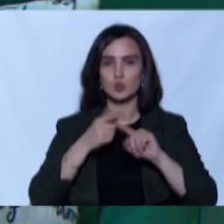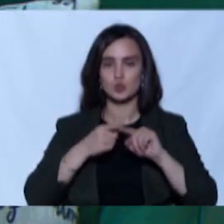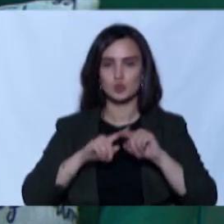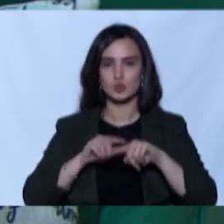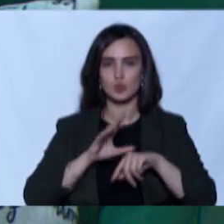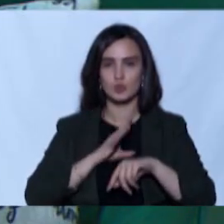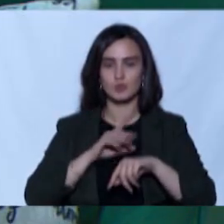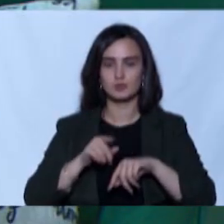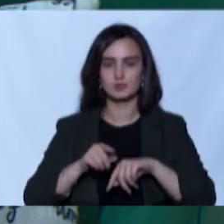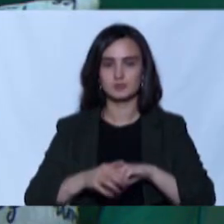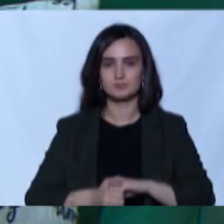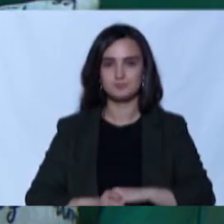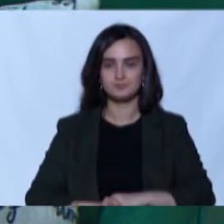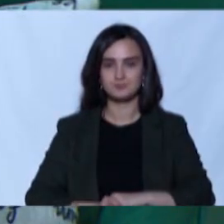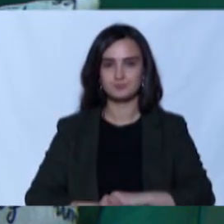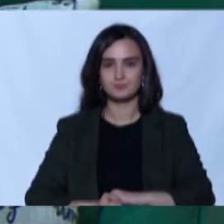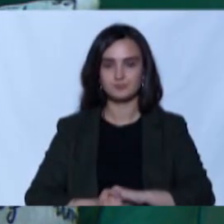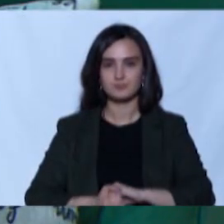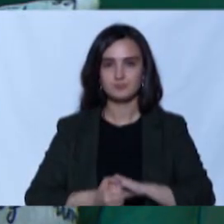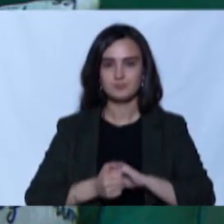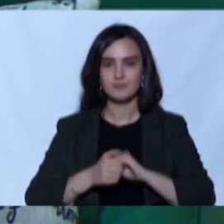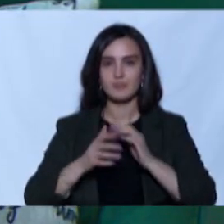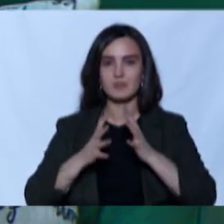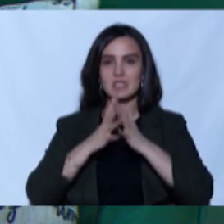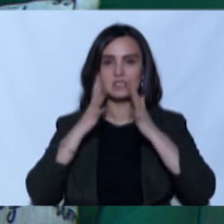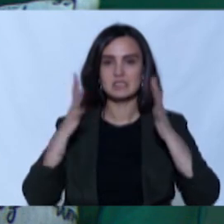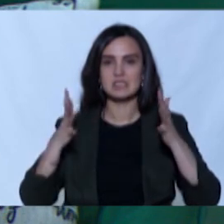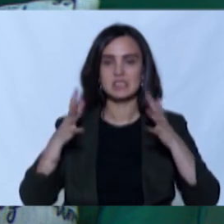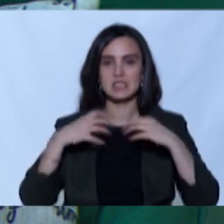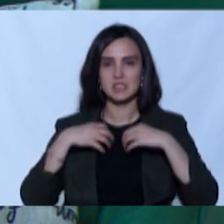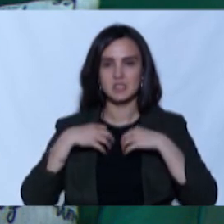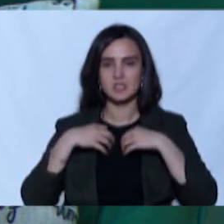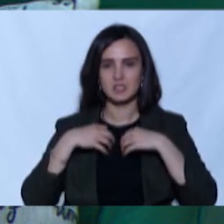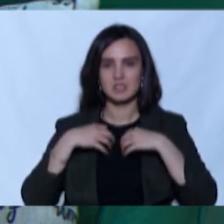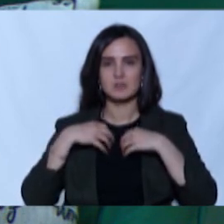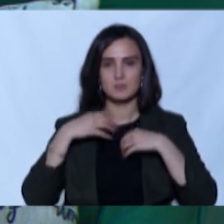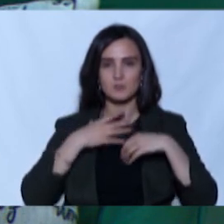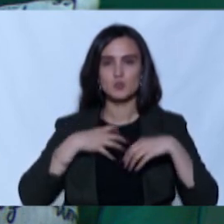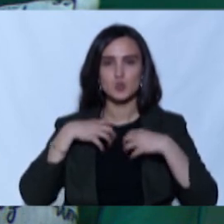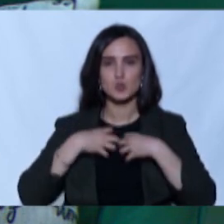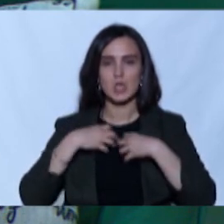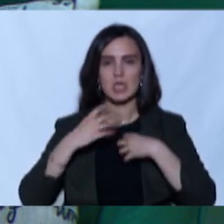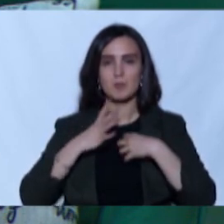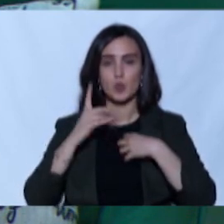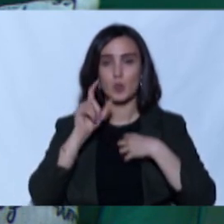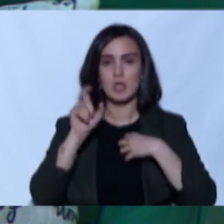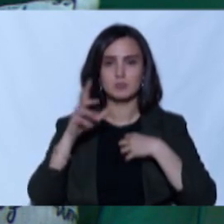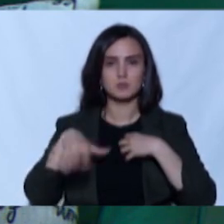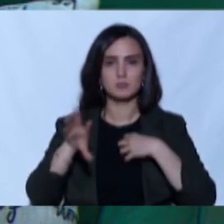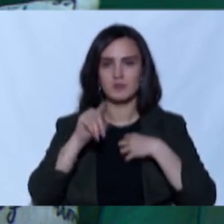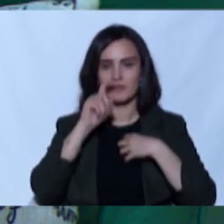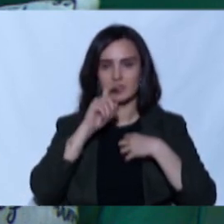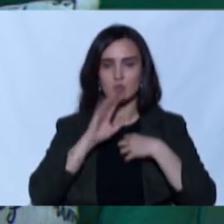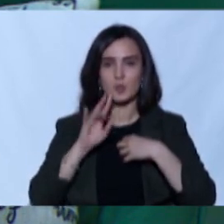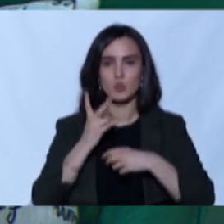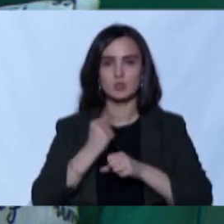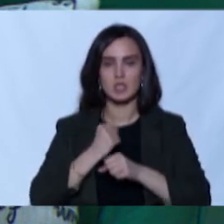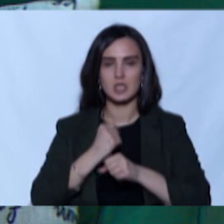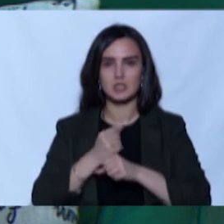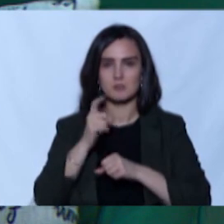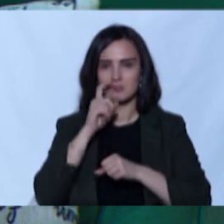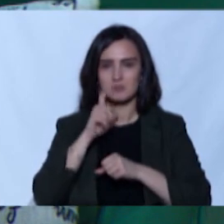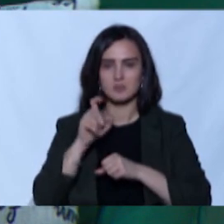fascination, yet a huge worry when it came to the Industrial Revolution. People didn't know what to make of it. People didn't